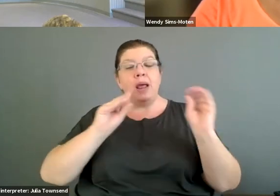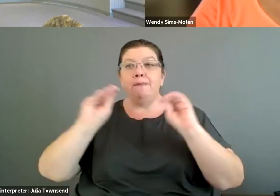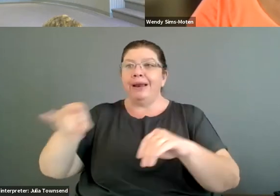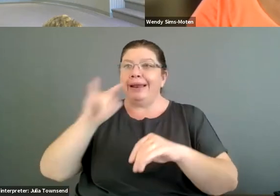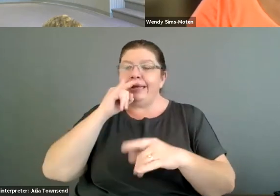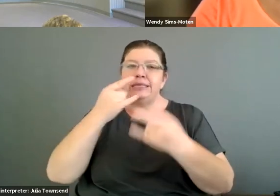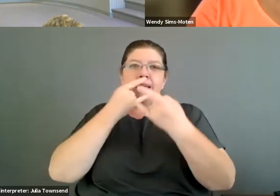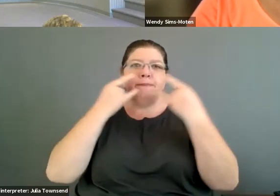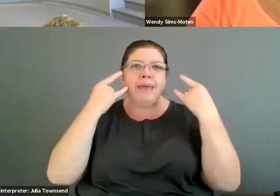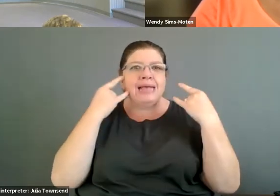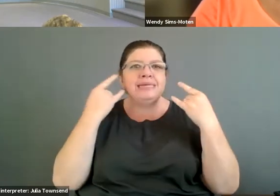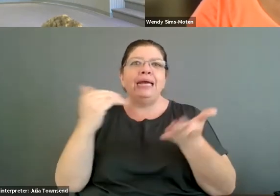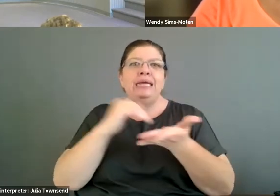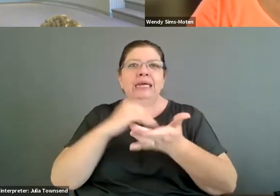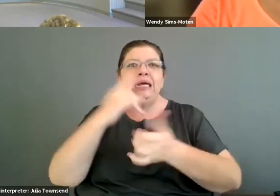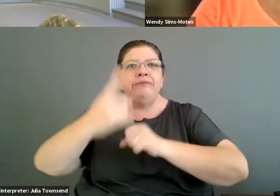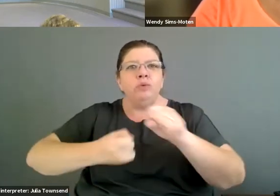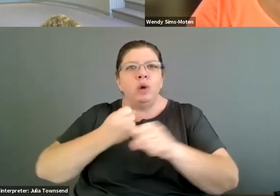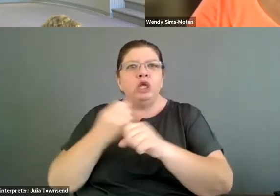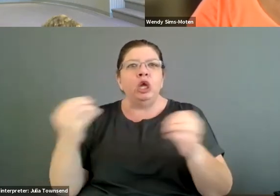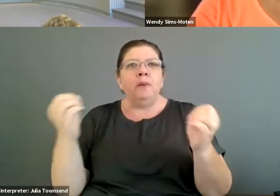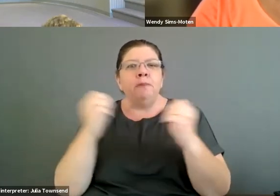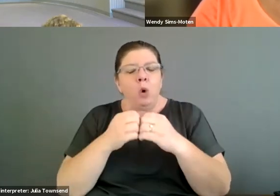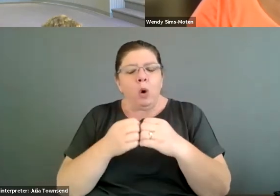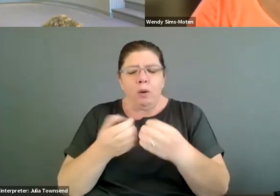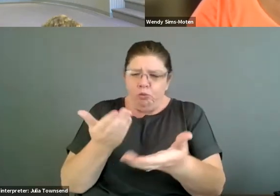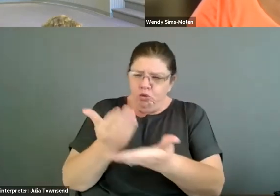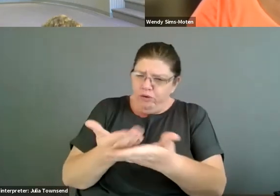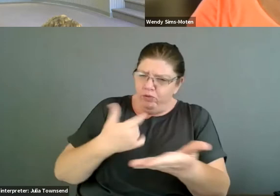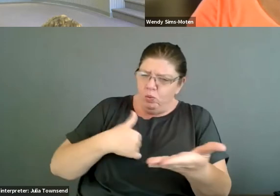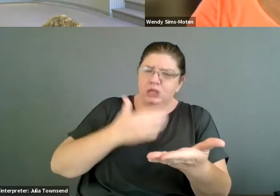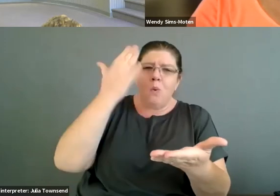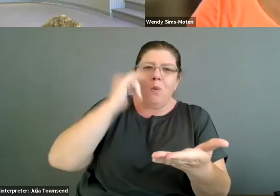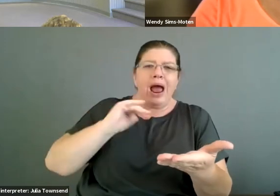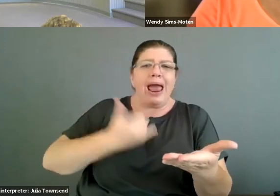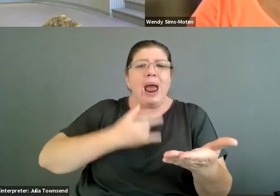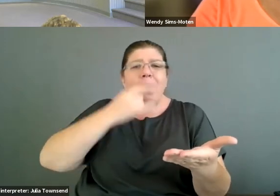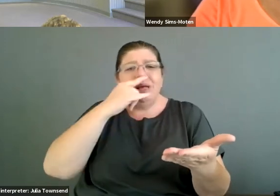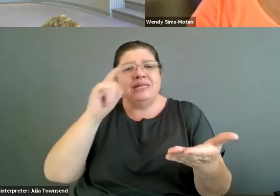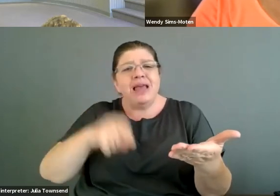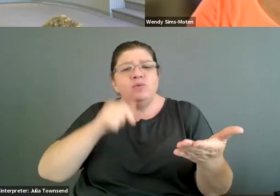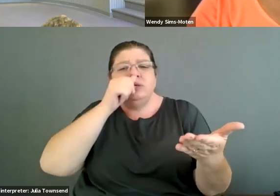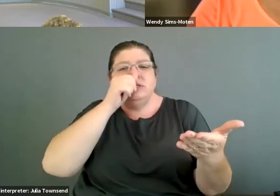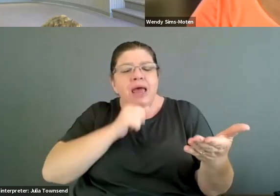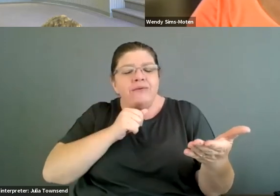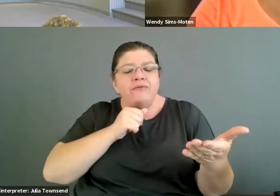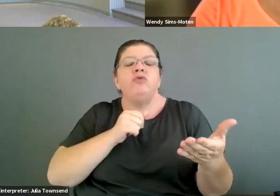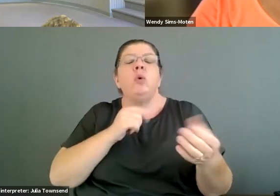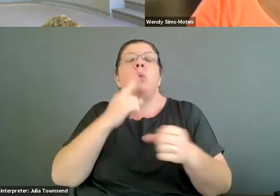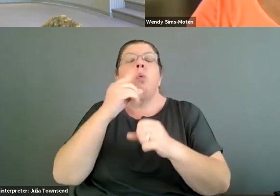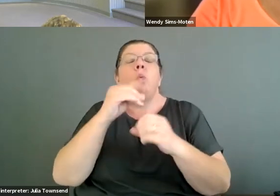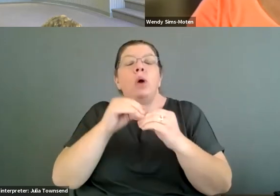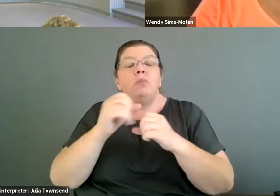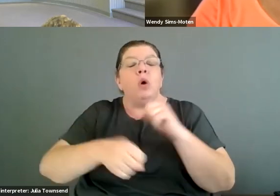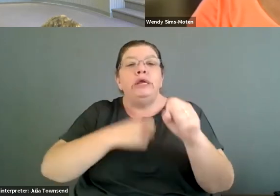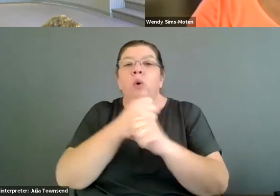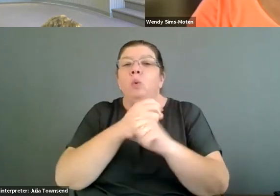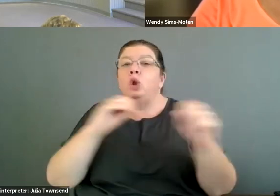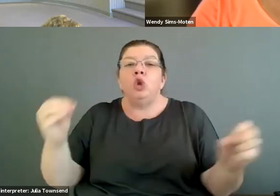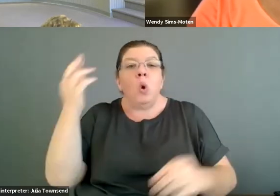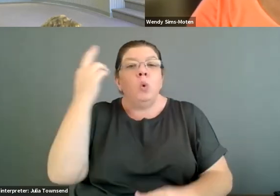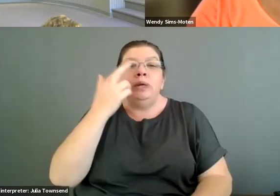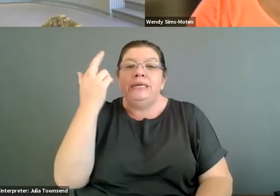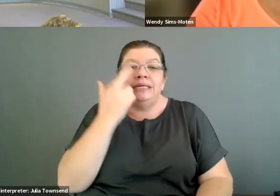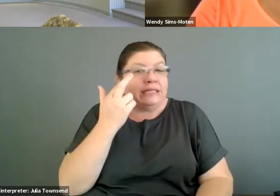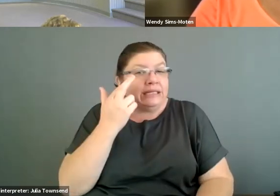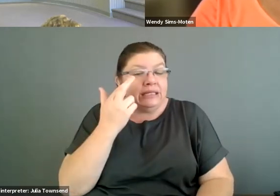another year. Prove to us why our kids are going to suffer another year with no reason.